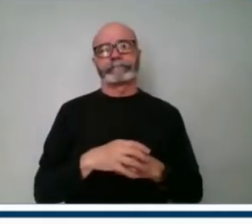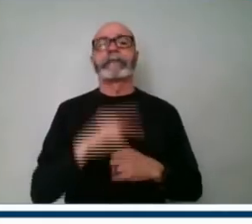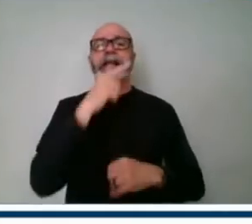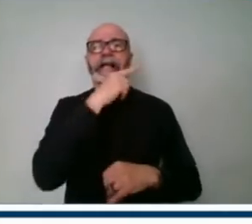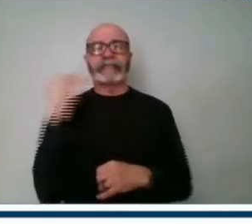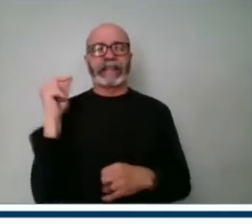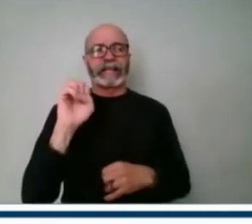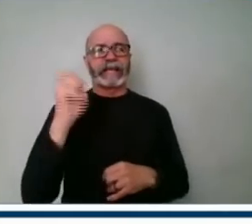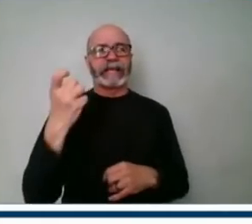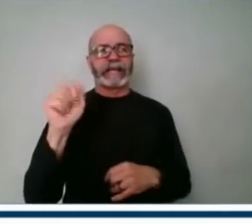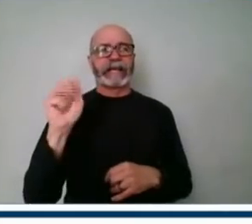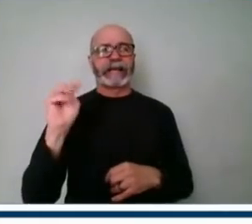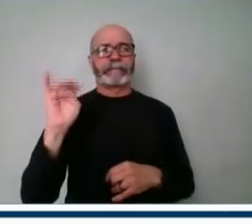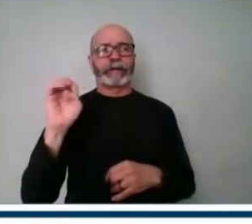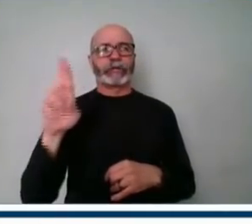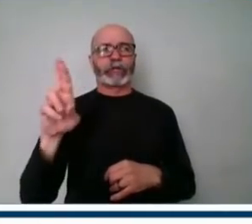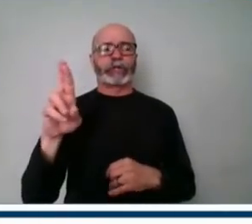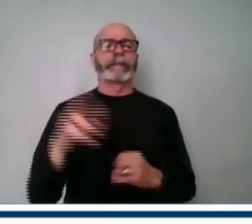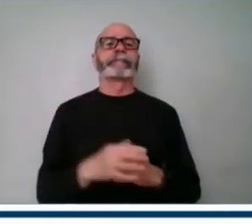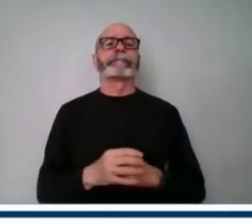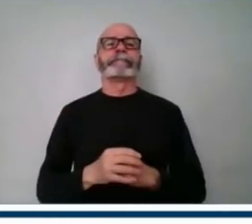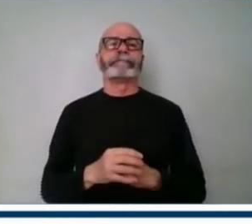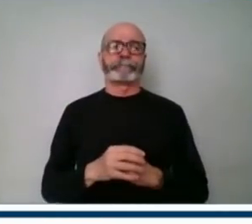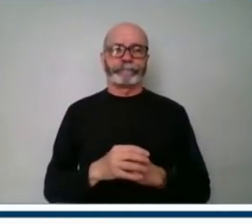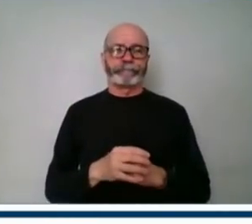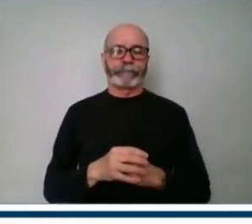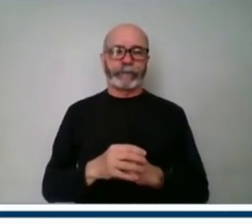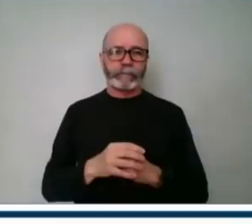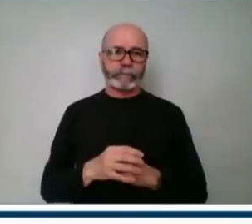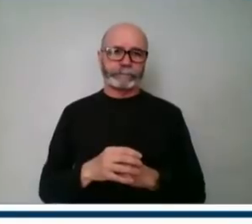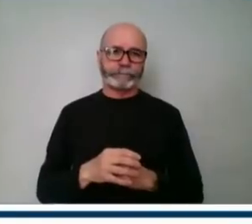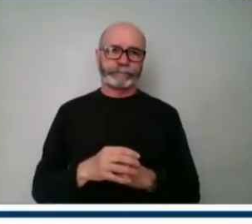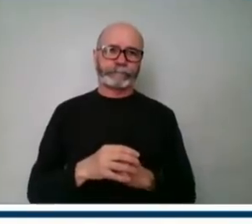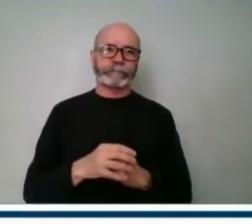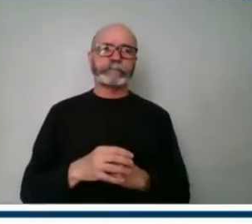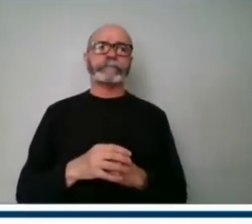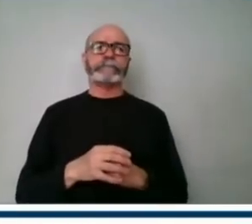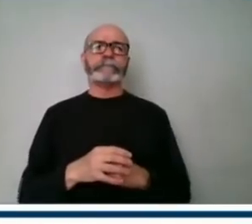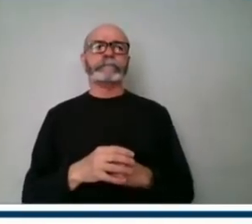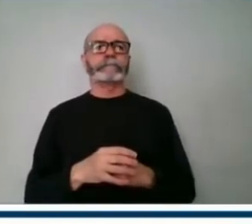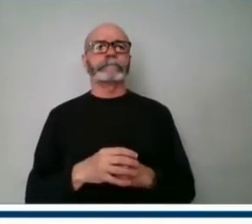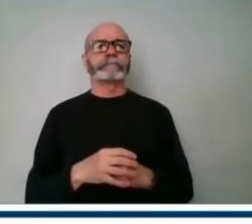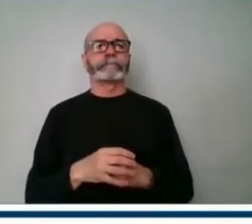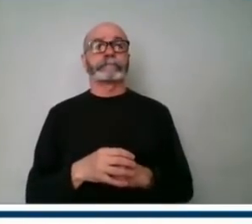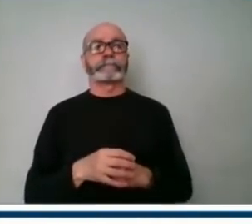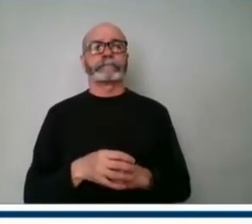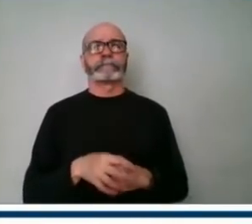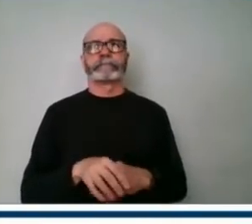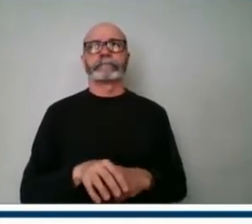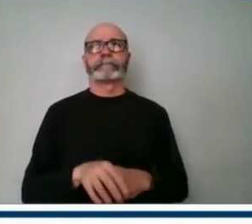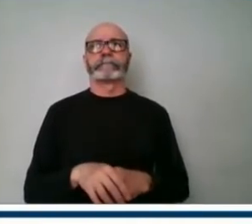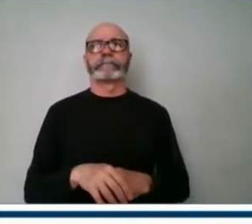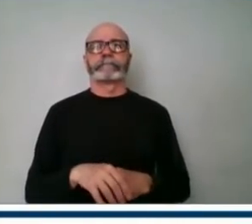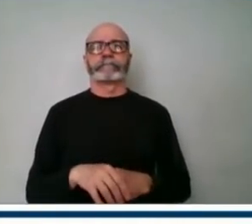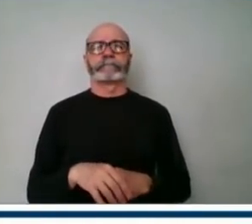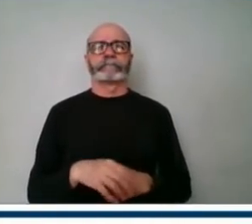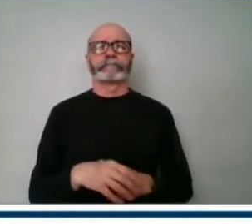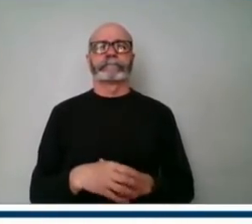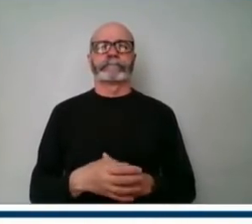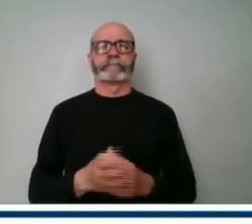Yeah, coming back to, the trying to, you said